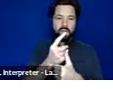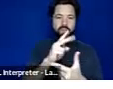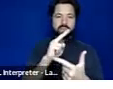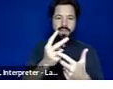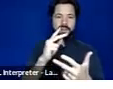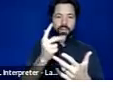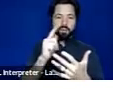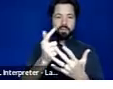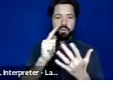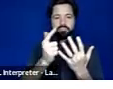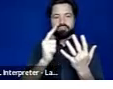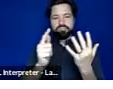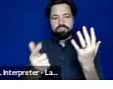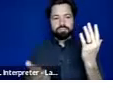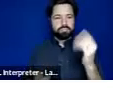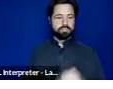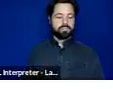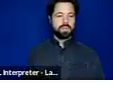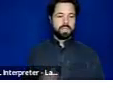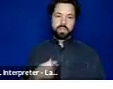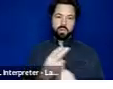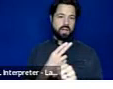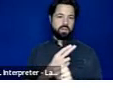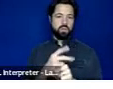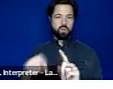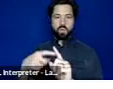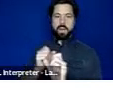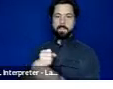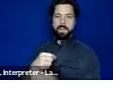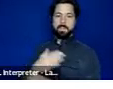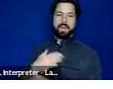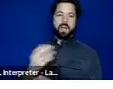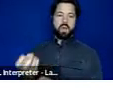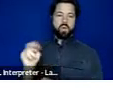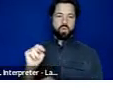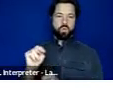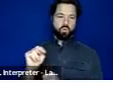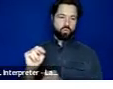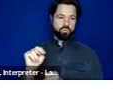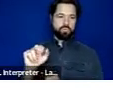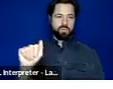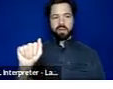use all the time in order to create my own attribution. Okay.